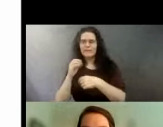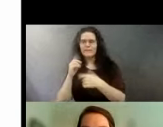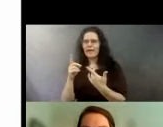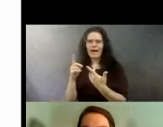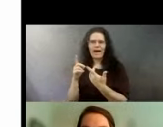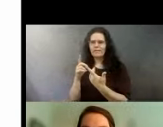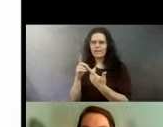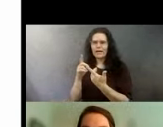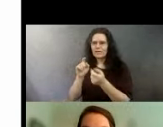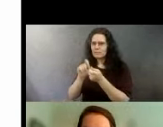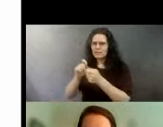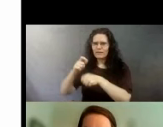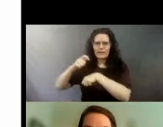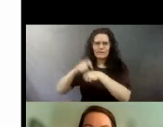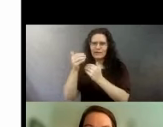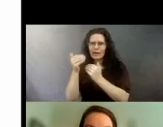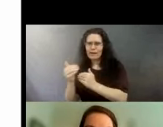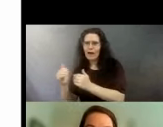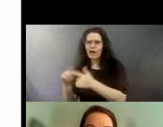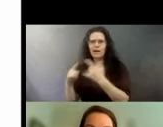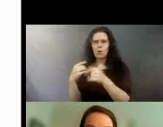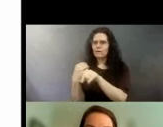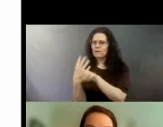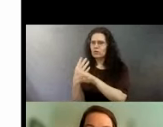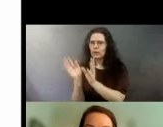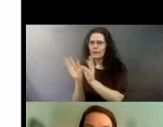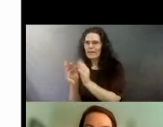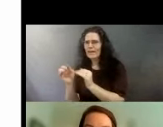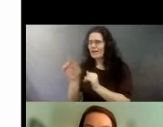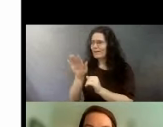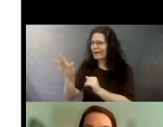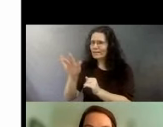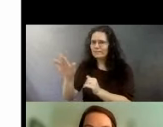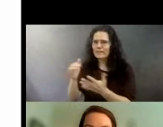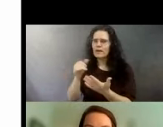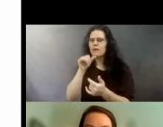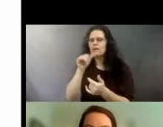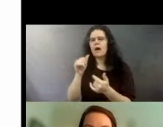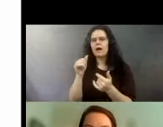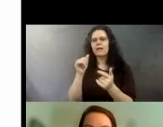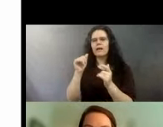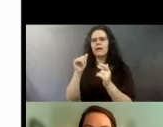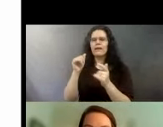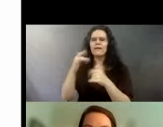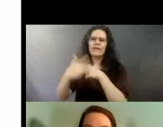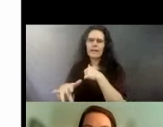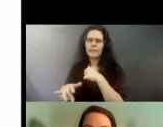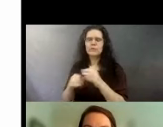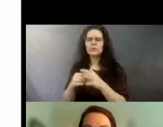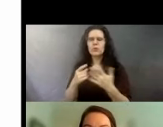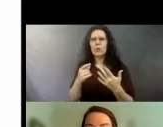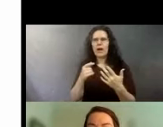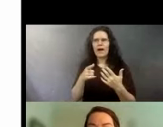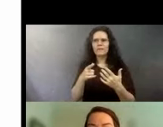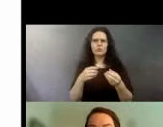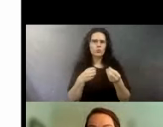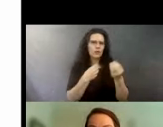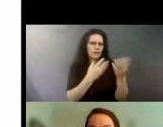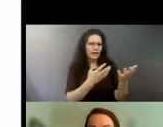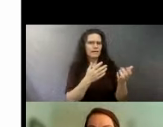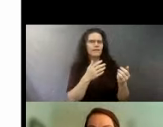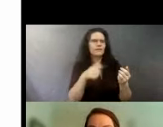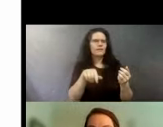or have a virtual meeting scheduled, sometimes they're not always available. So again, it's setting expectations for providers that the attorneys are not always